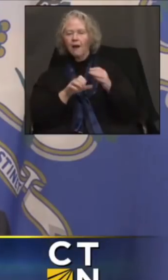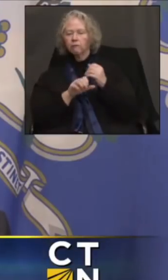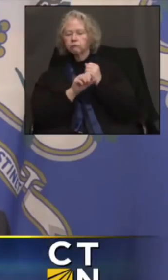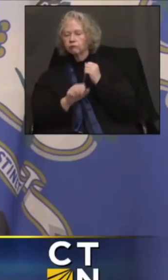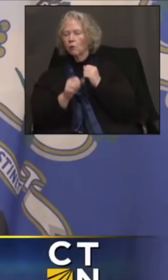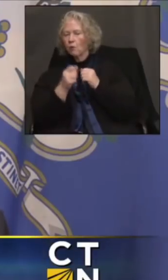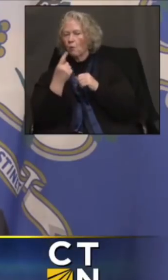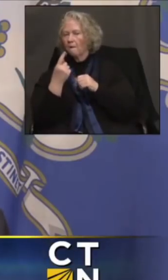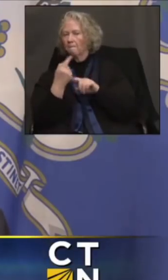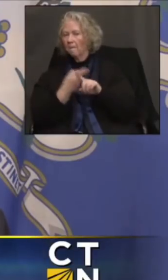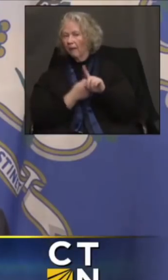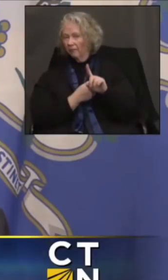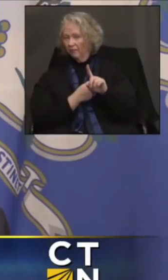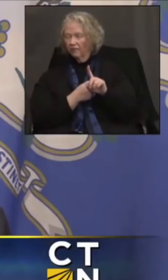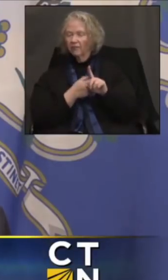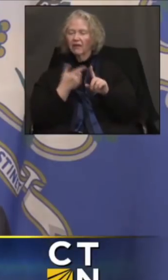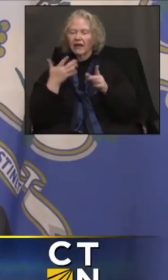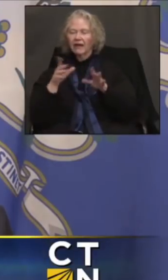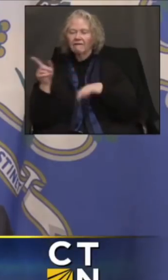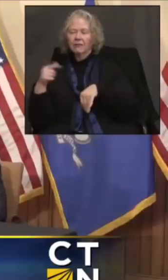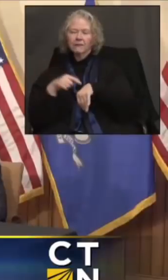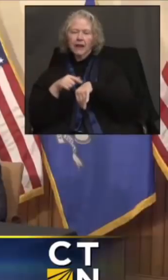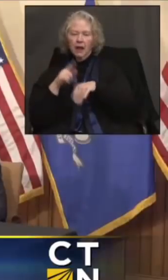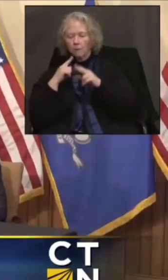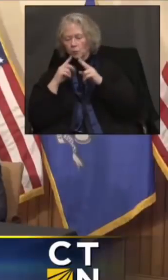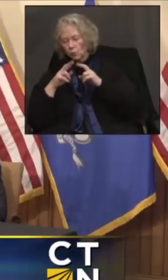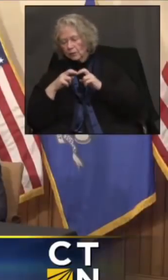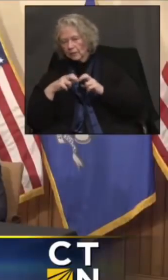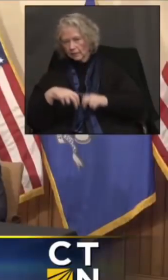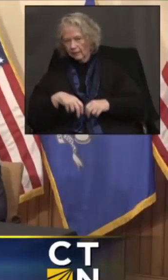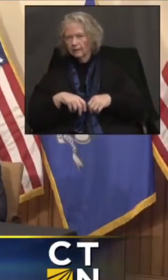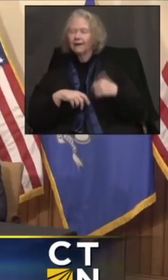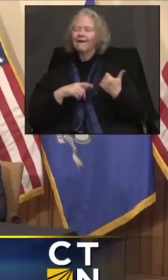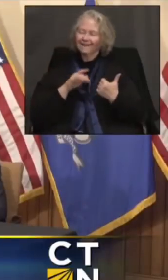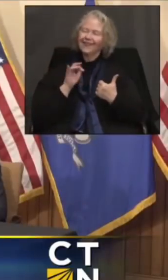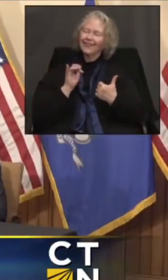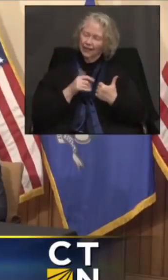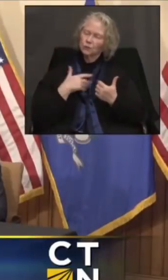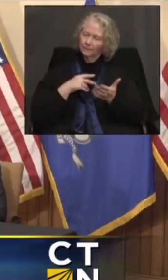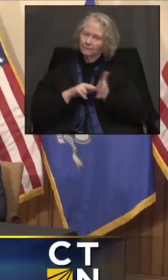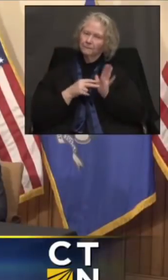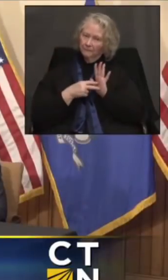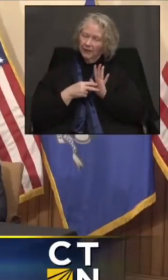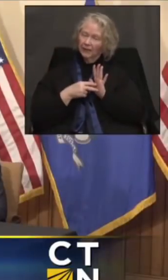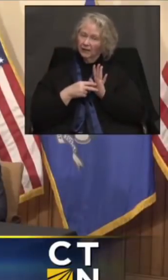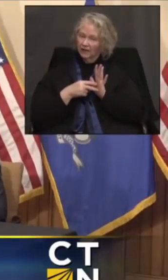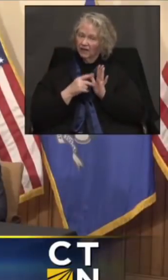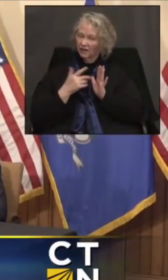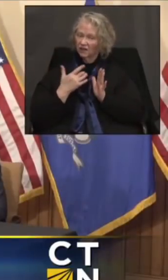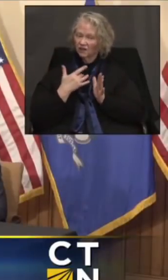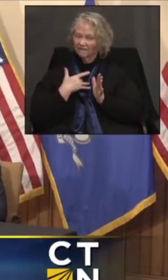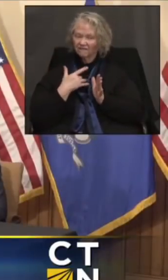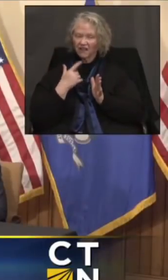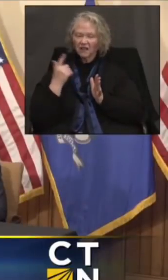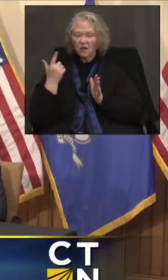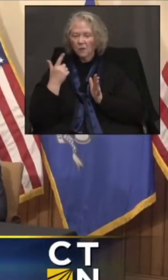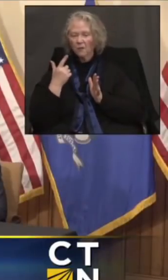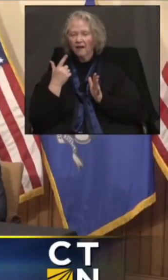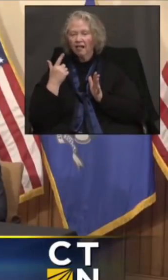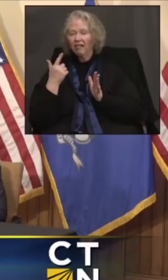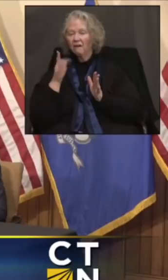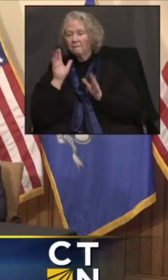more time to go over each of those EOs. Yeah, I understand. Yeah, that's. But I'm asking, do you think it's going to be closer to May 20th or